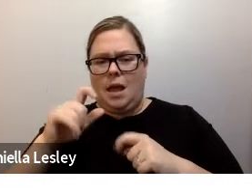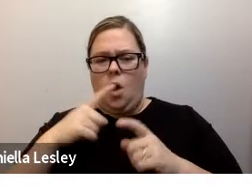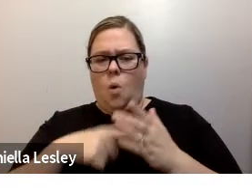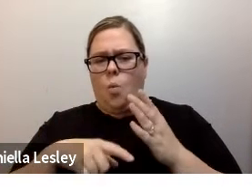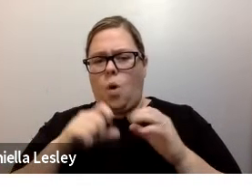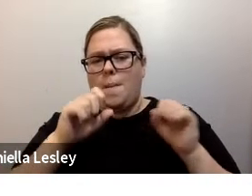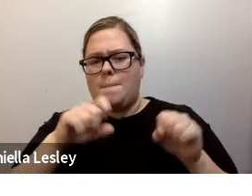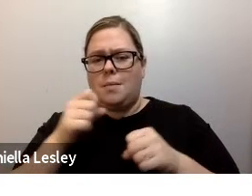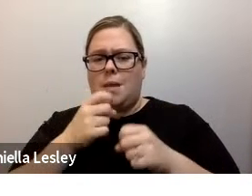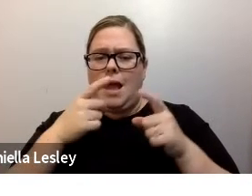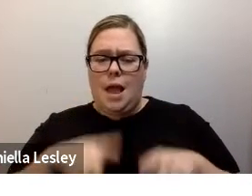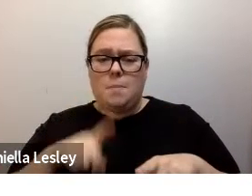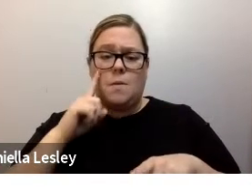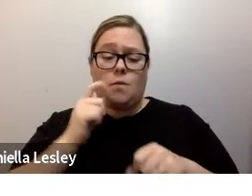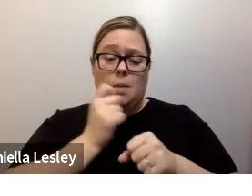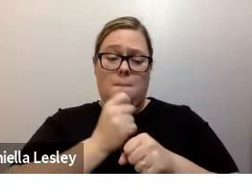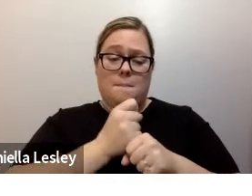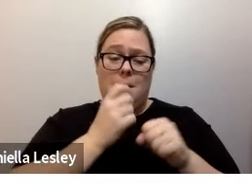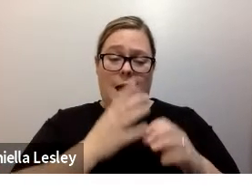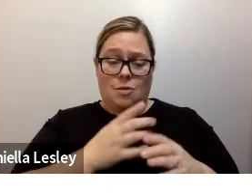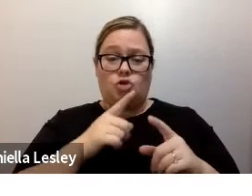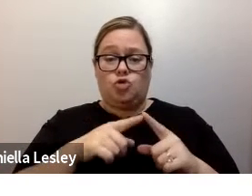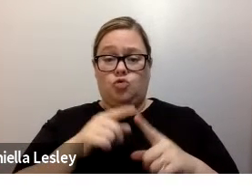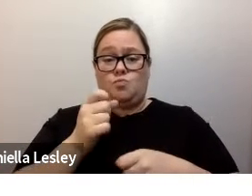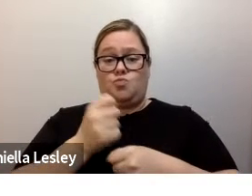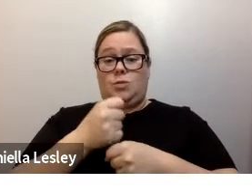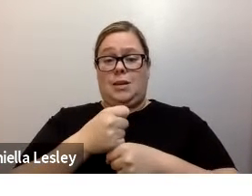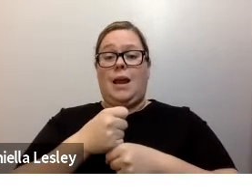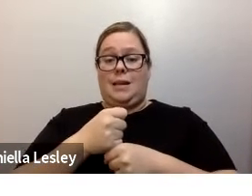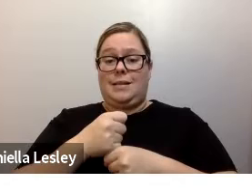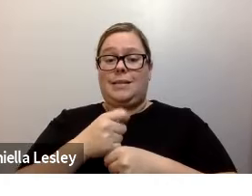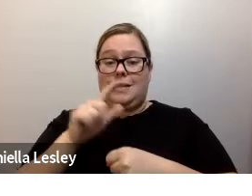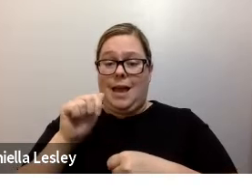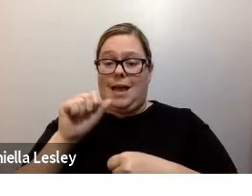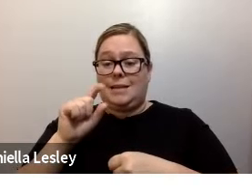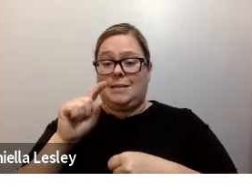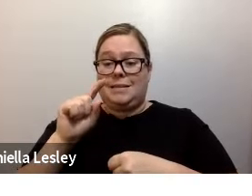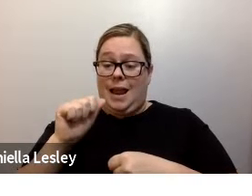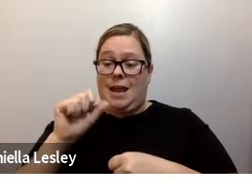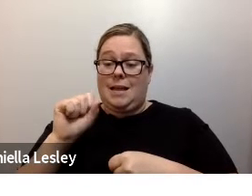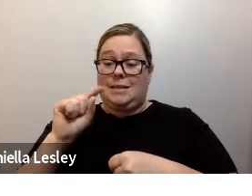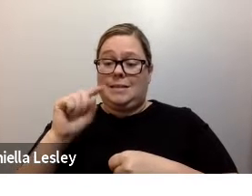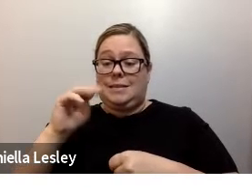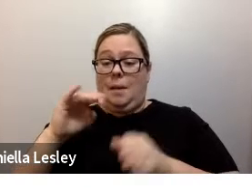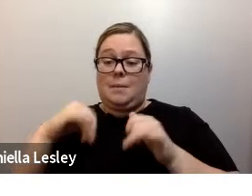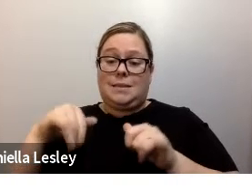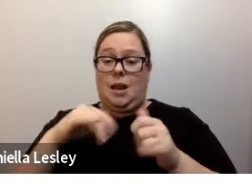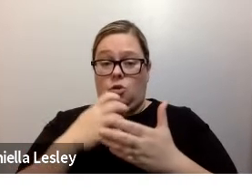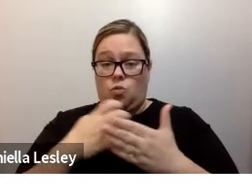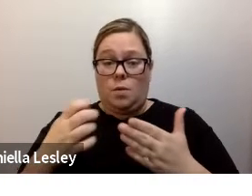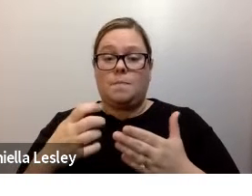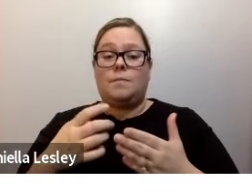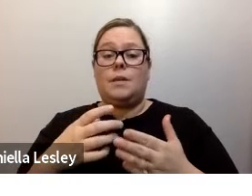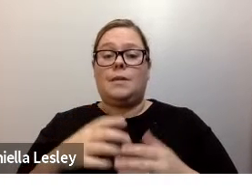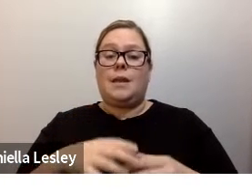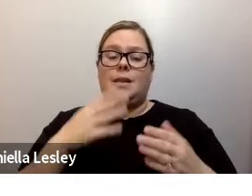happen for these manufacturers to produce equipment with the ASTM standards? There was the idea of the carrot versus the stick. Some